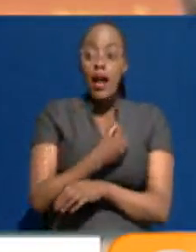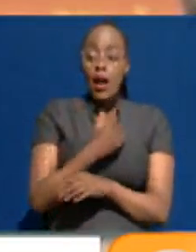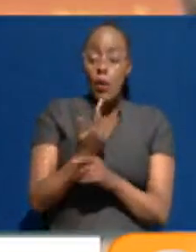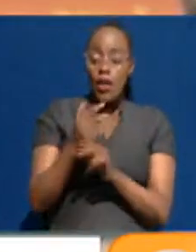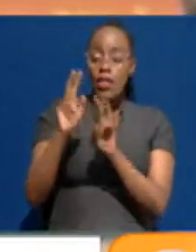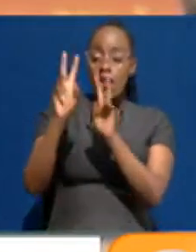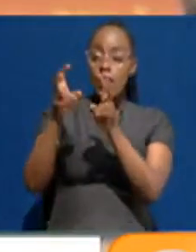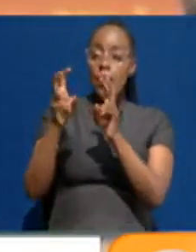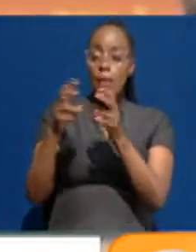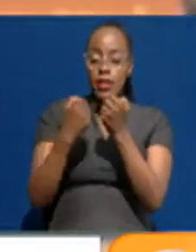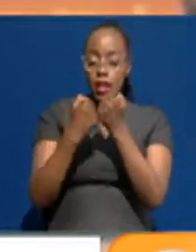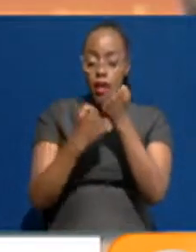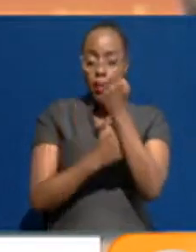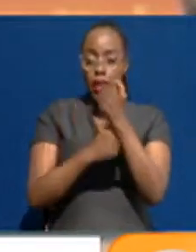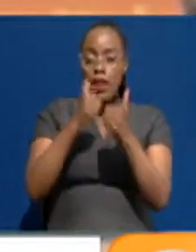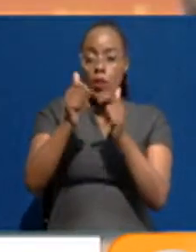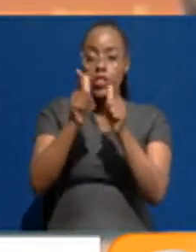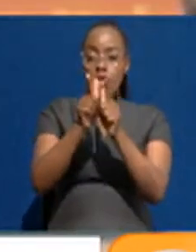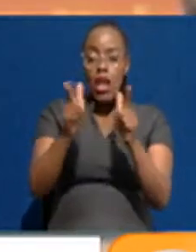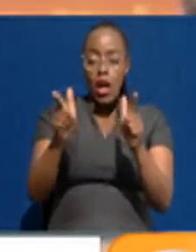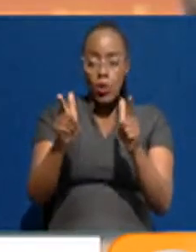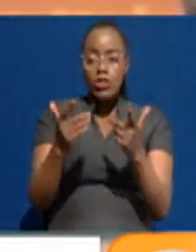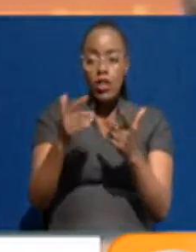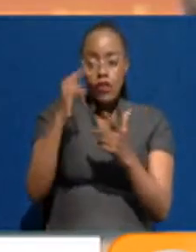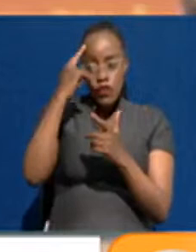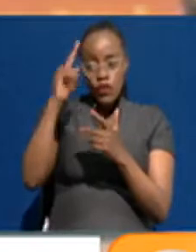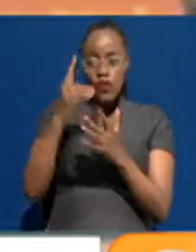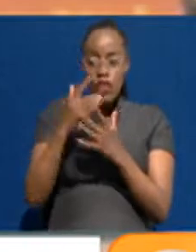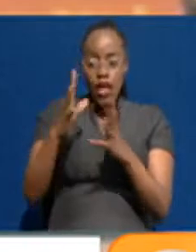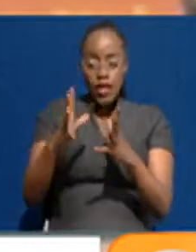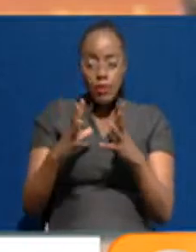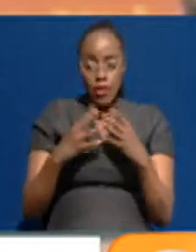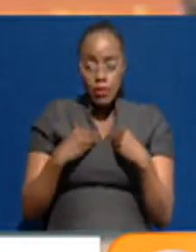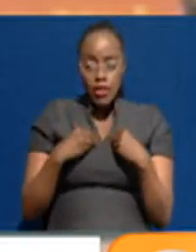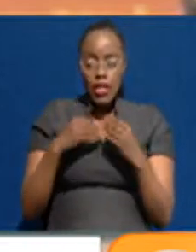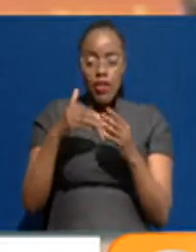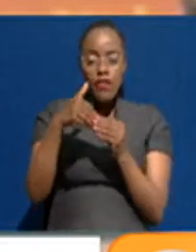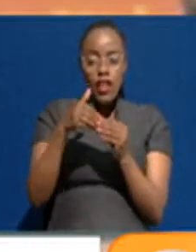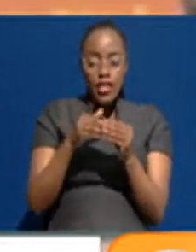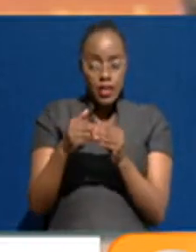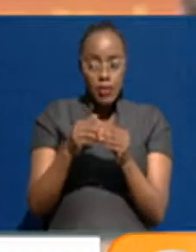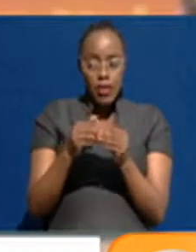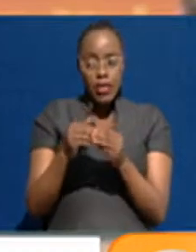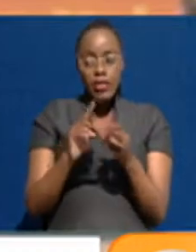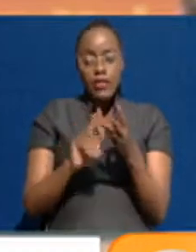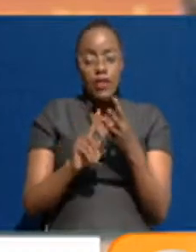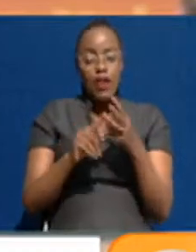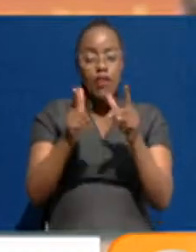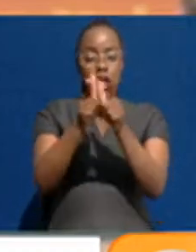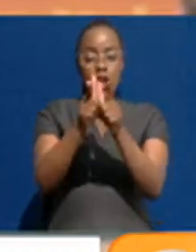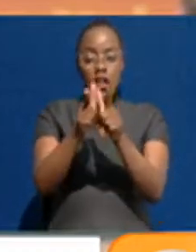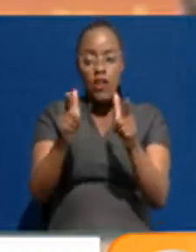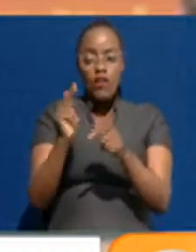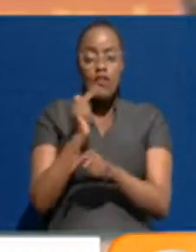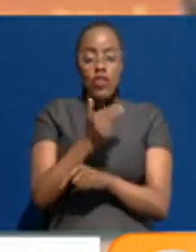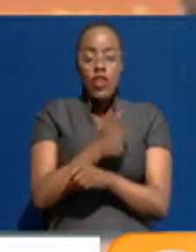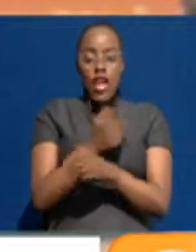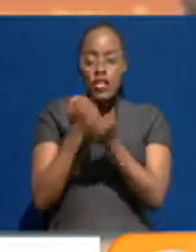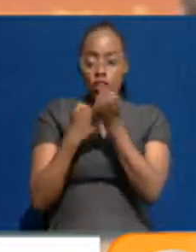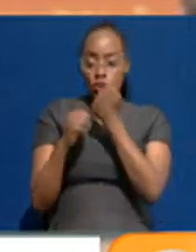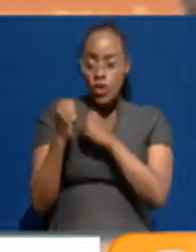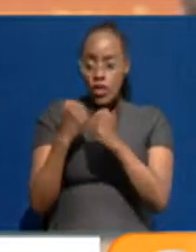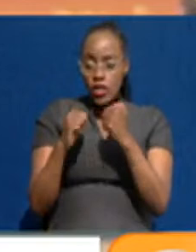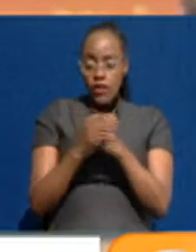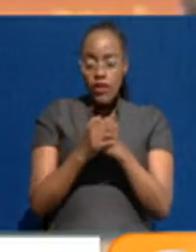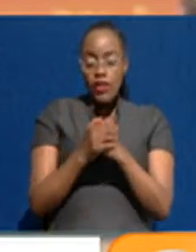thematic pillars, which allows for adaptability, flexibility, allows for us to react to